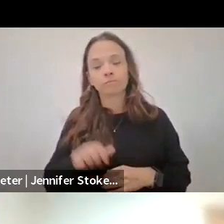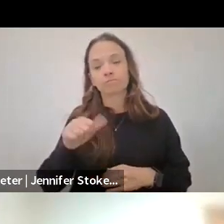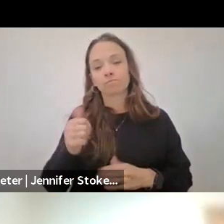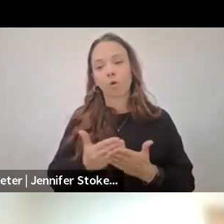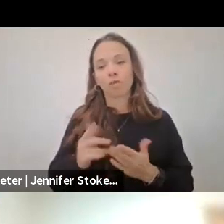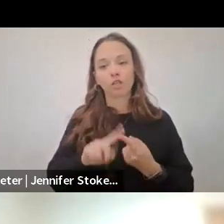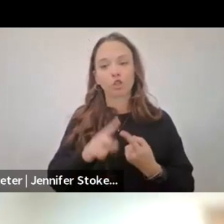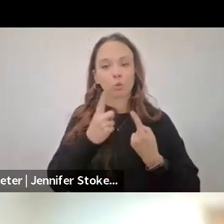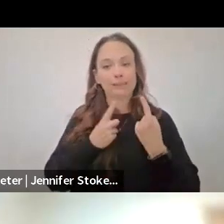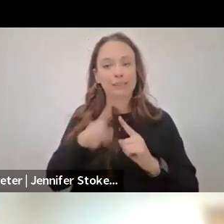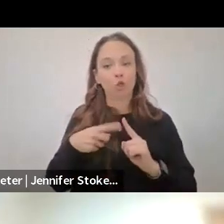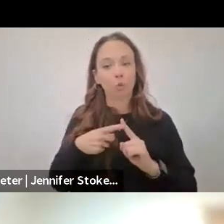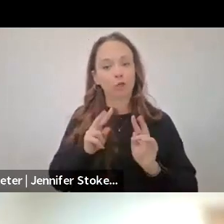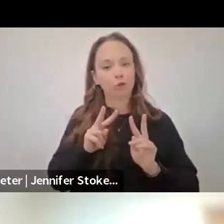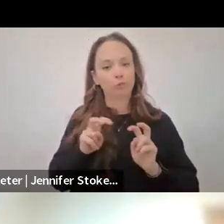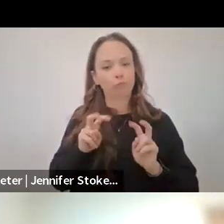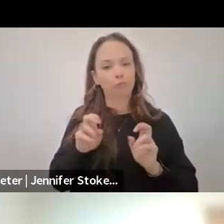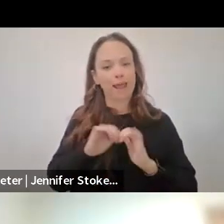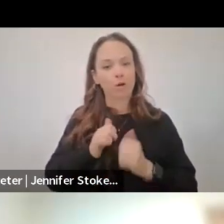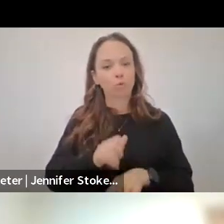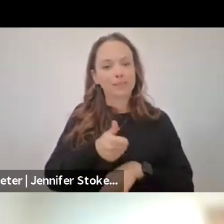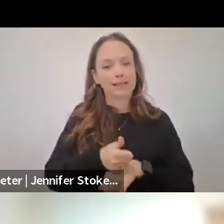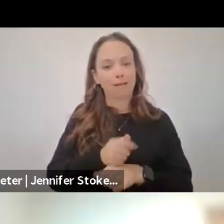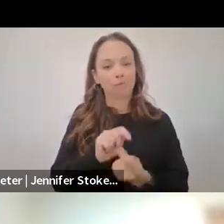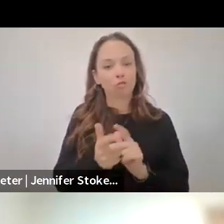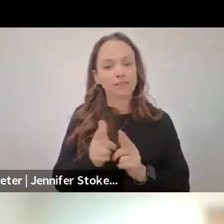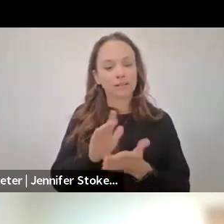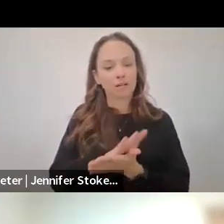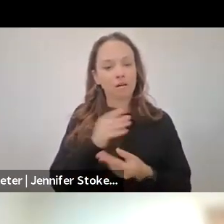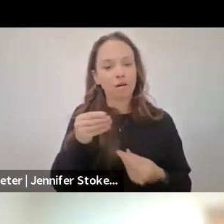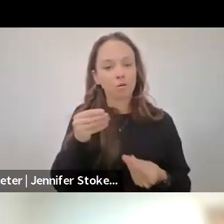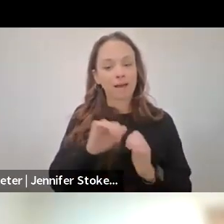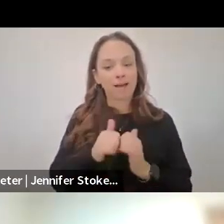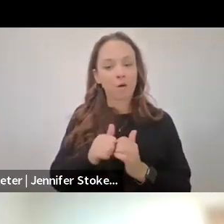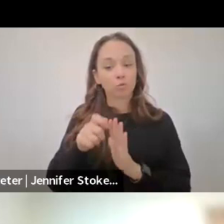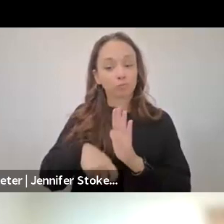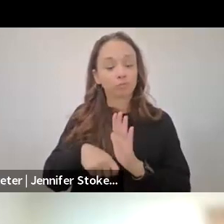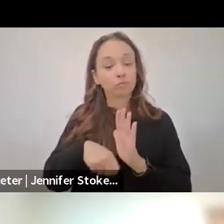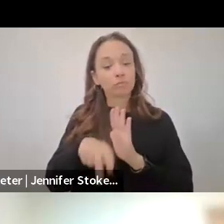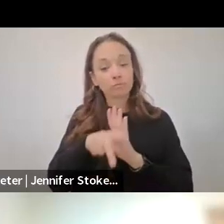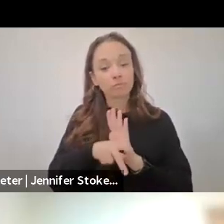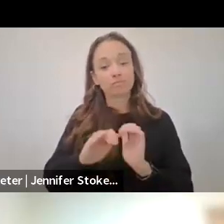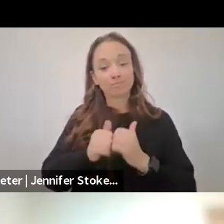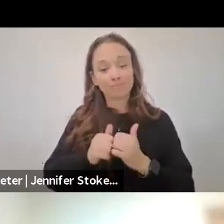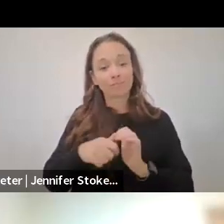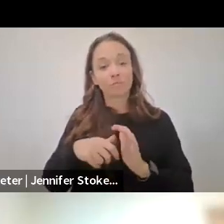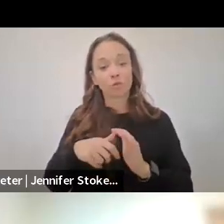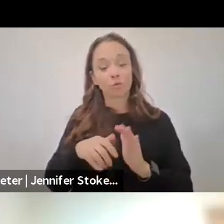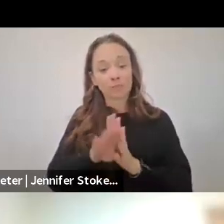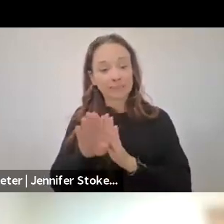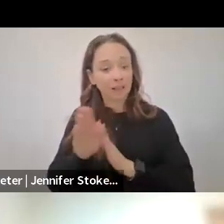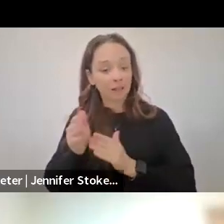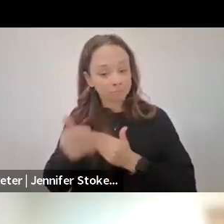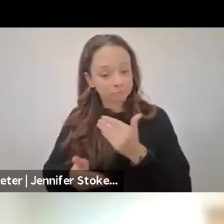at how you're going to set up your document translations and put it into policy and practice, and then include it in the